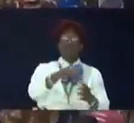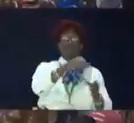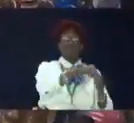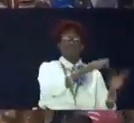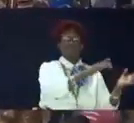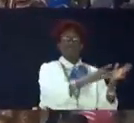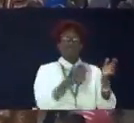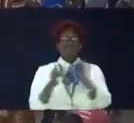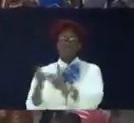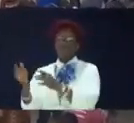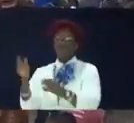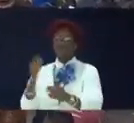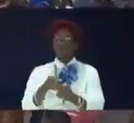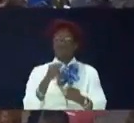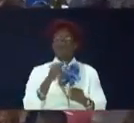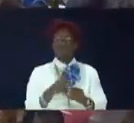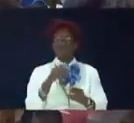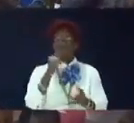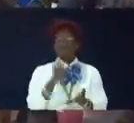Oh, ni toroman.